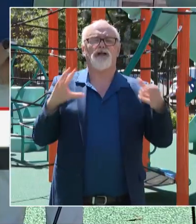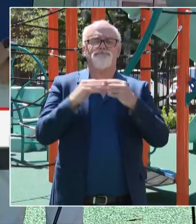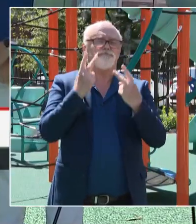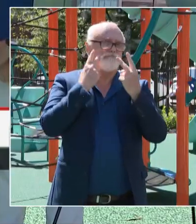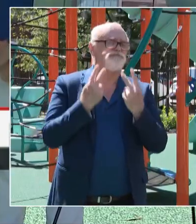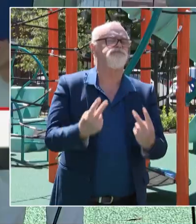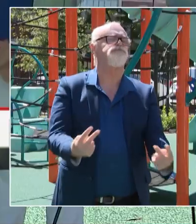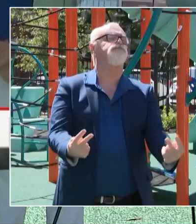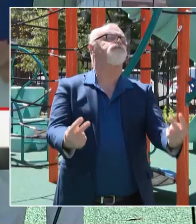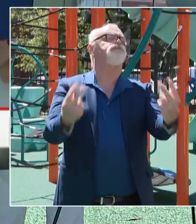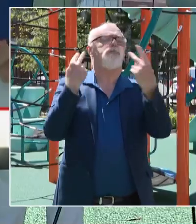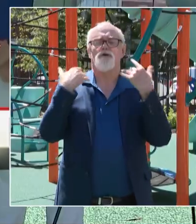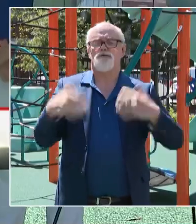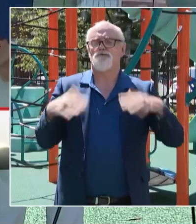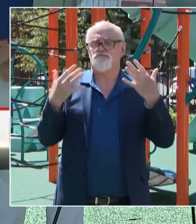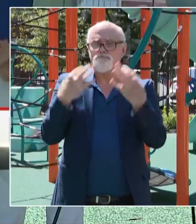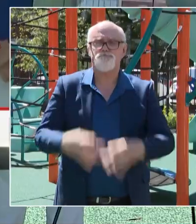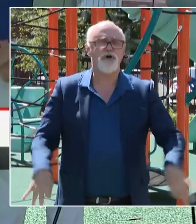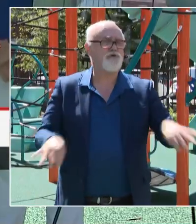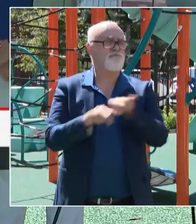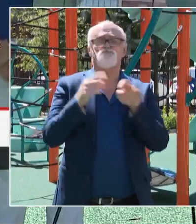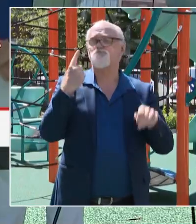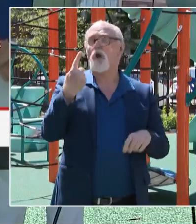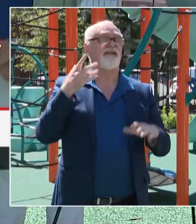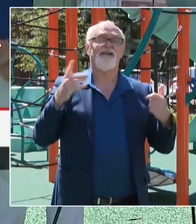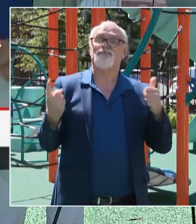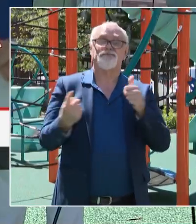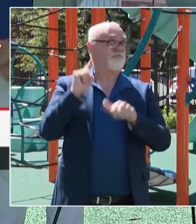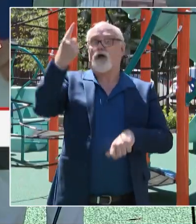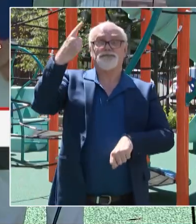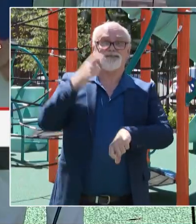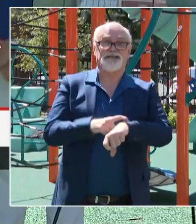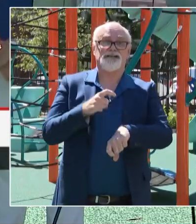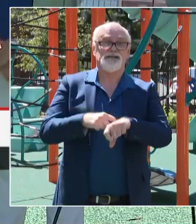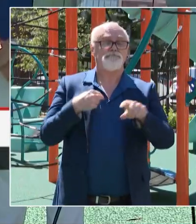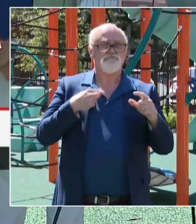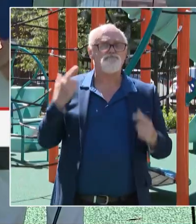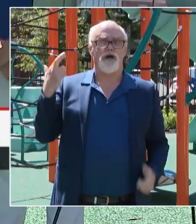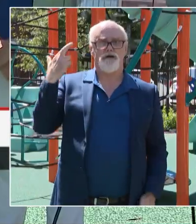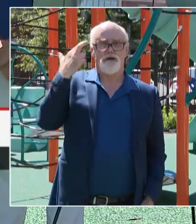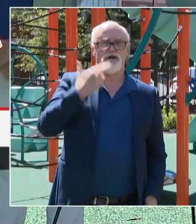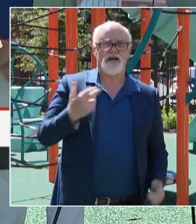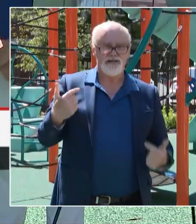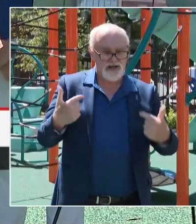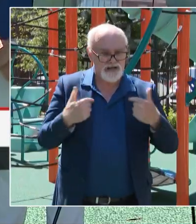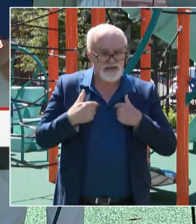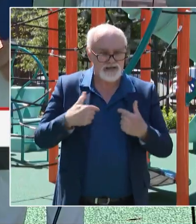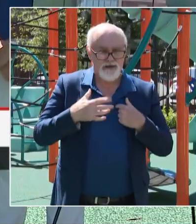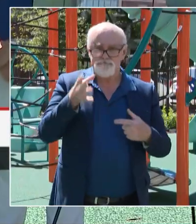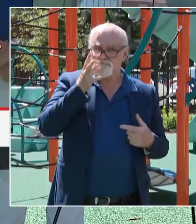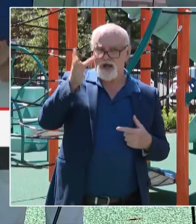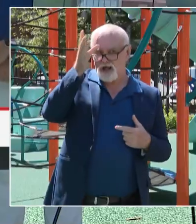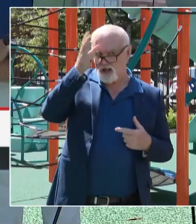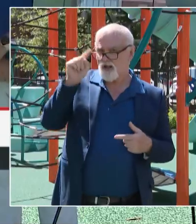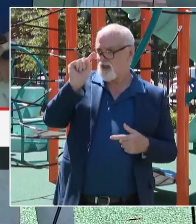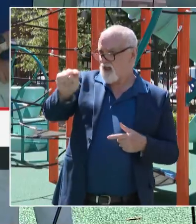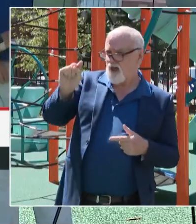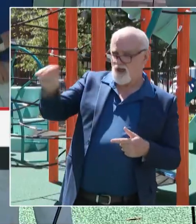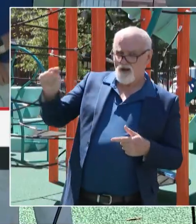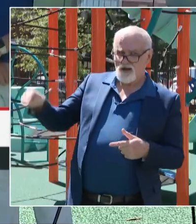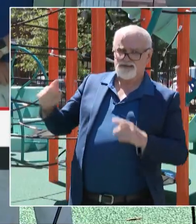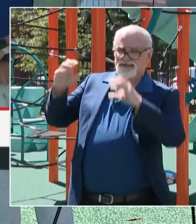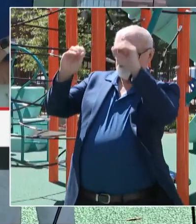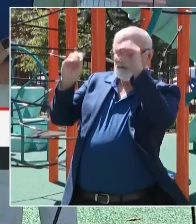important to me, because it was the first time that I realized that I had parents who were educators. So as a